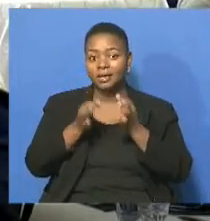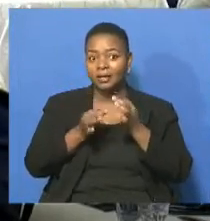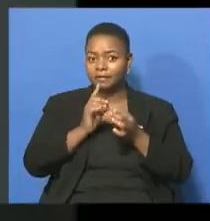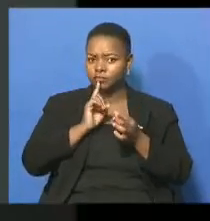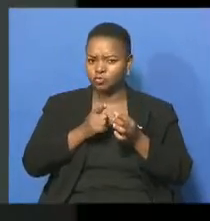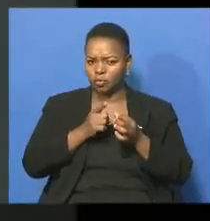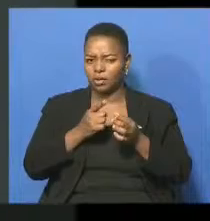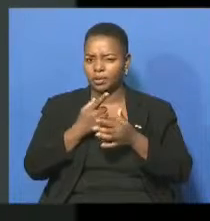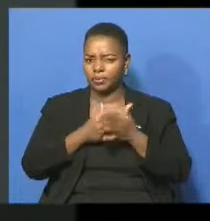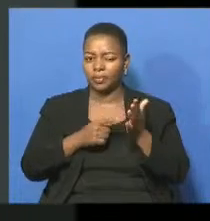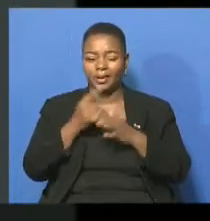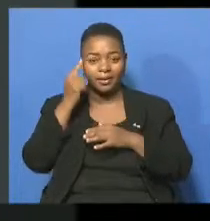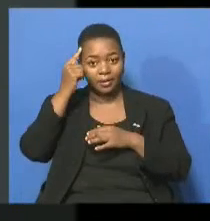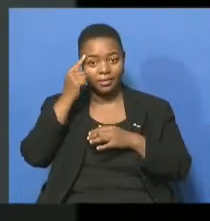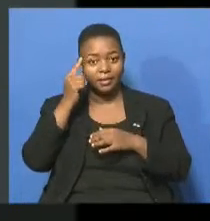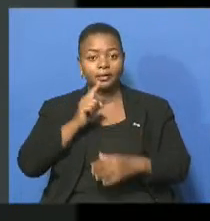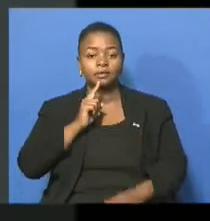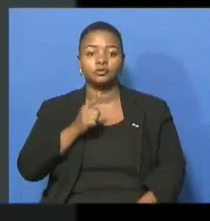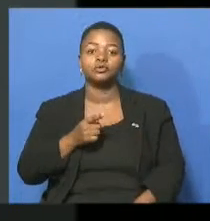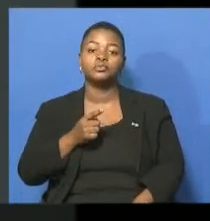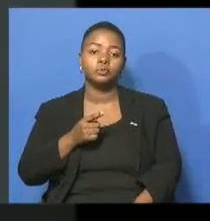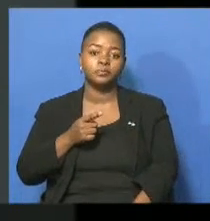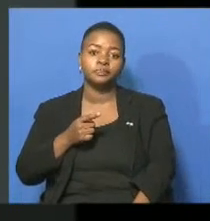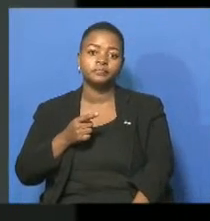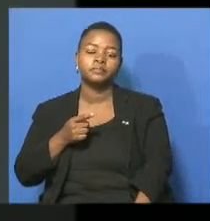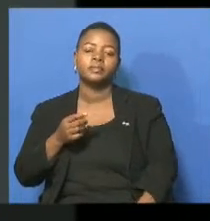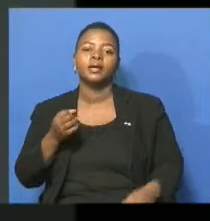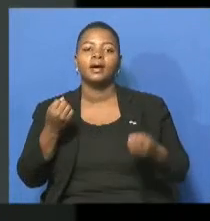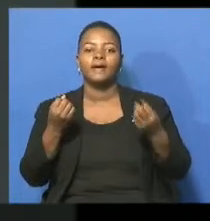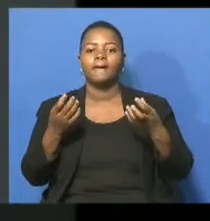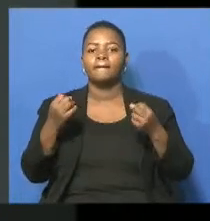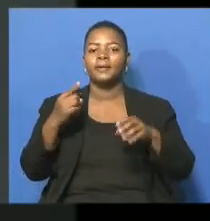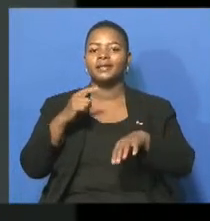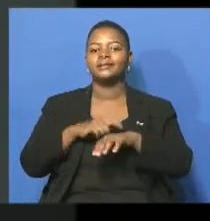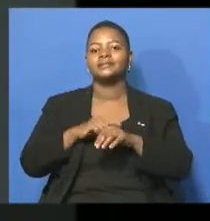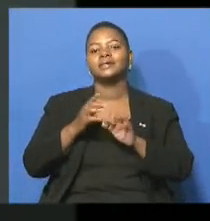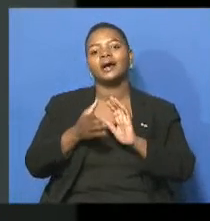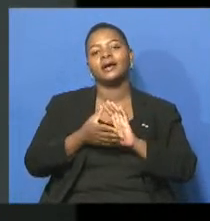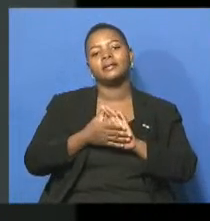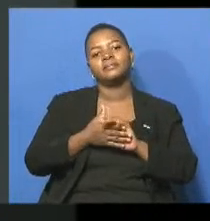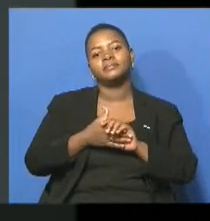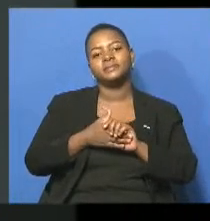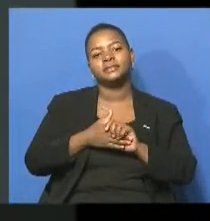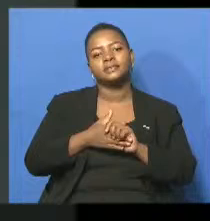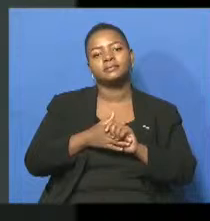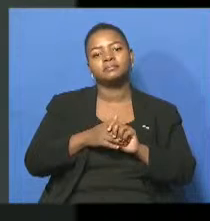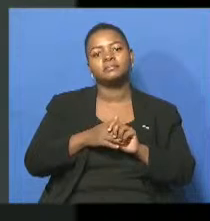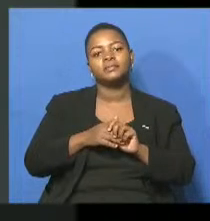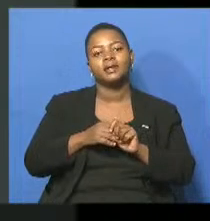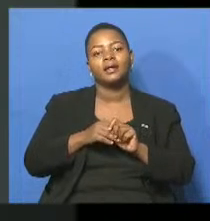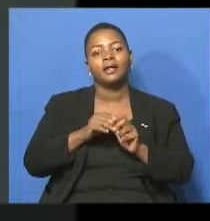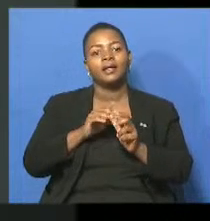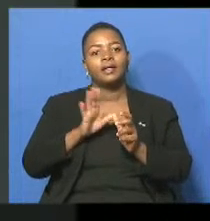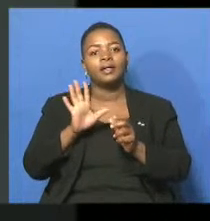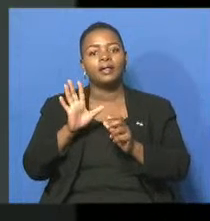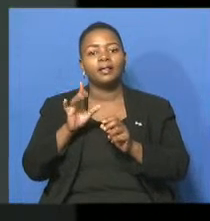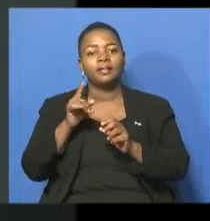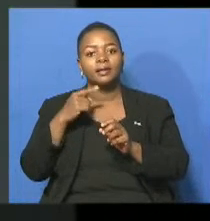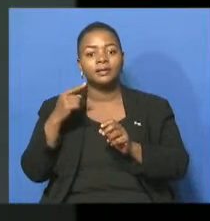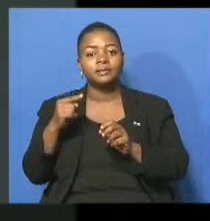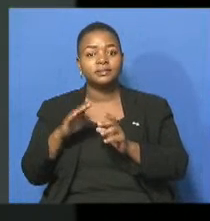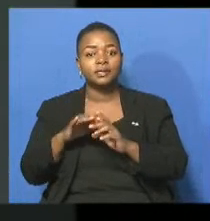suspicion. And a lot of times they would have even confronted other people to say they're going out